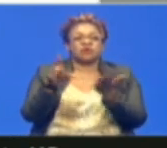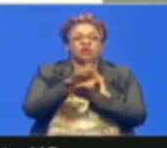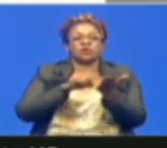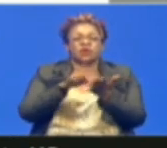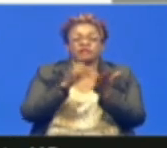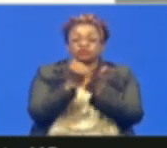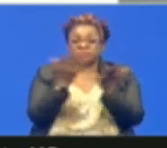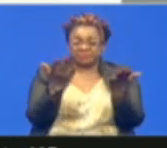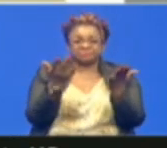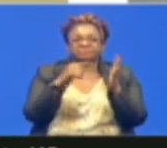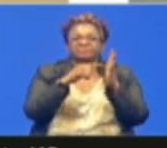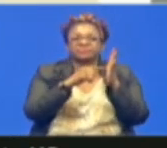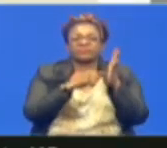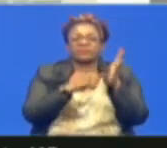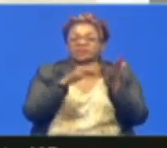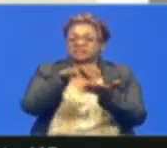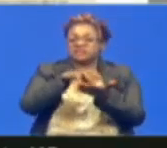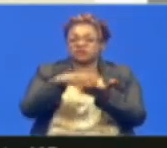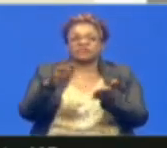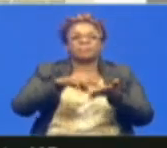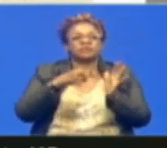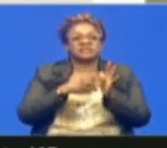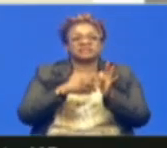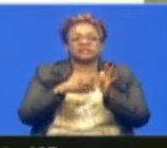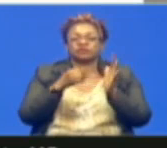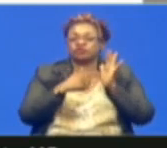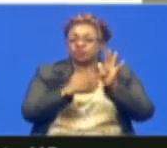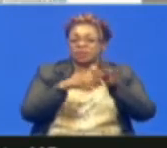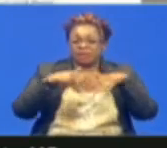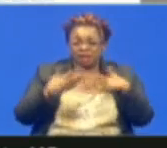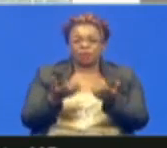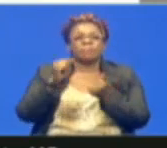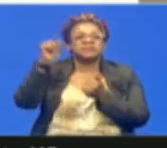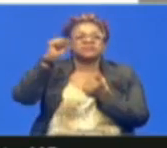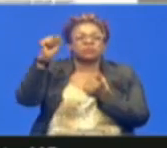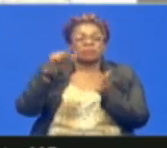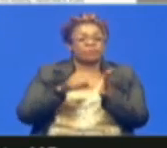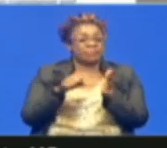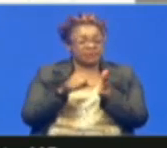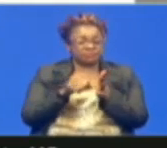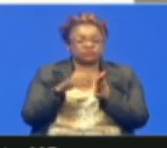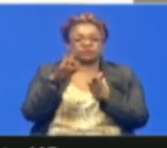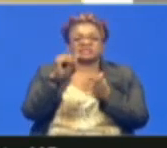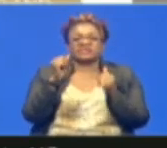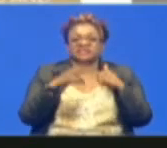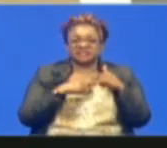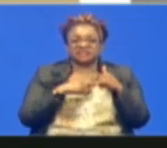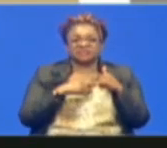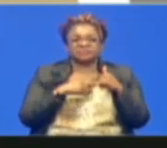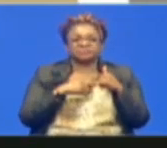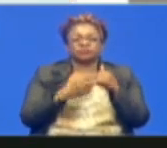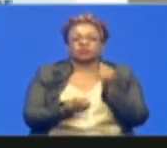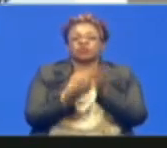dailies detailing the status of their projects, outlining how the political instability of 2017